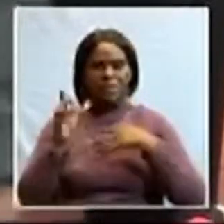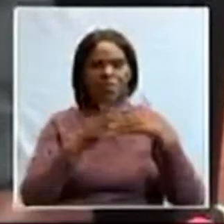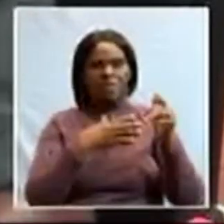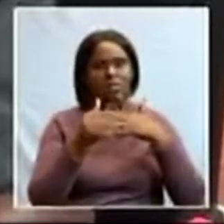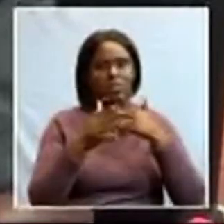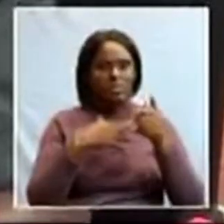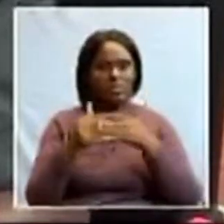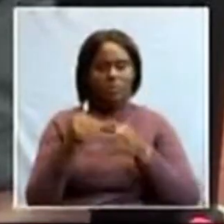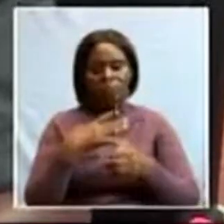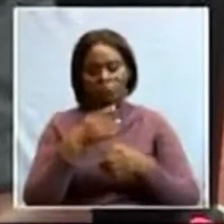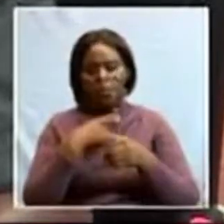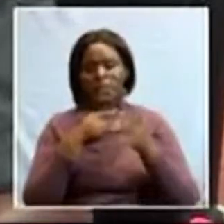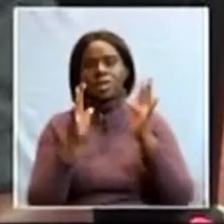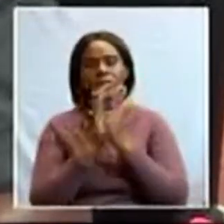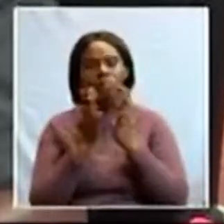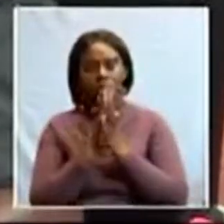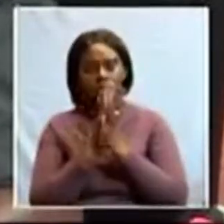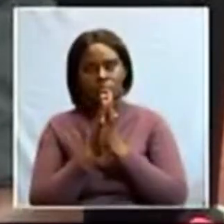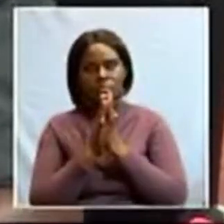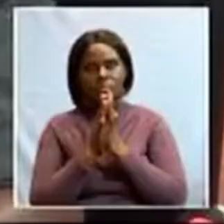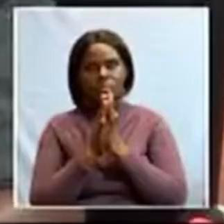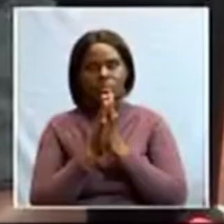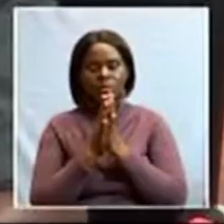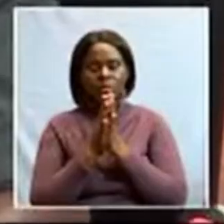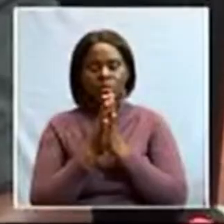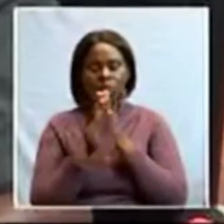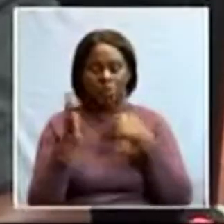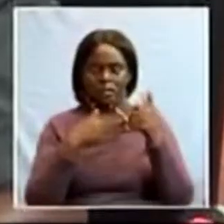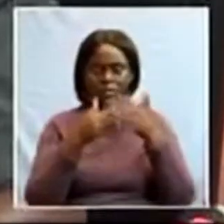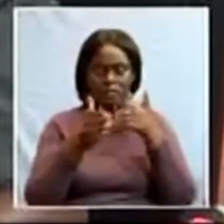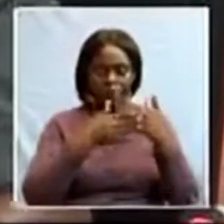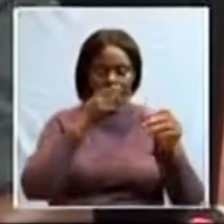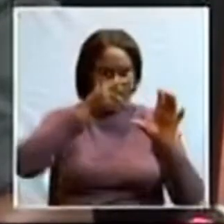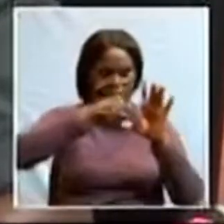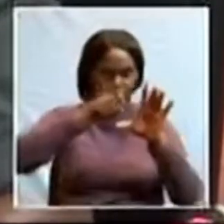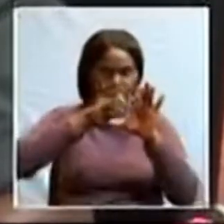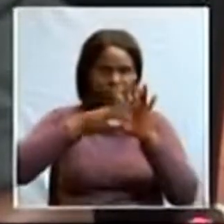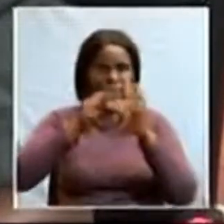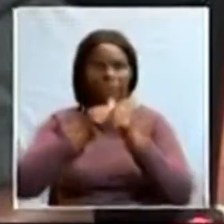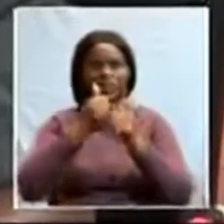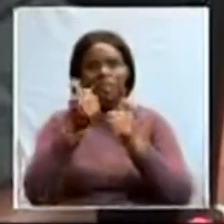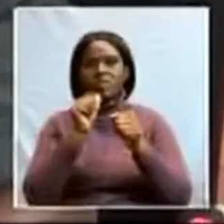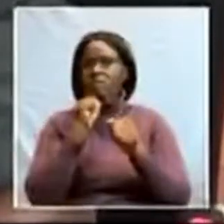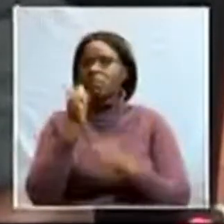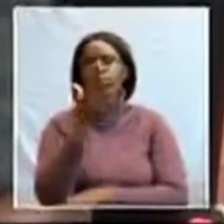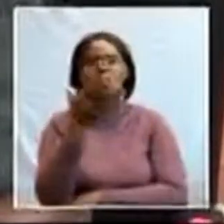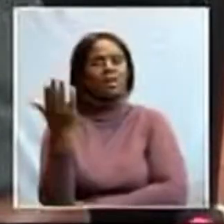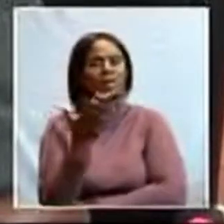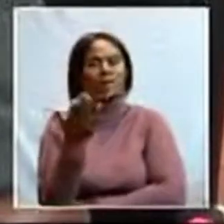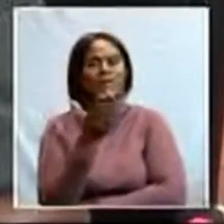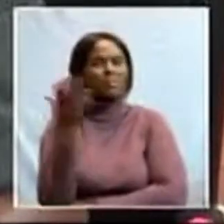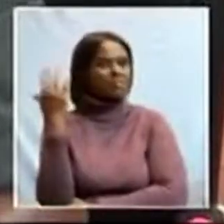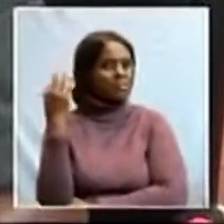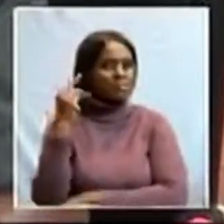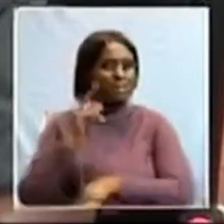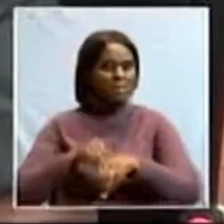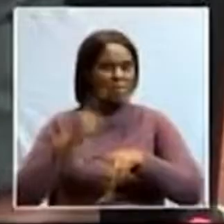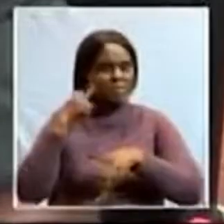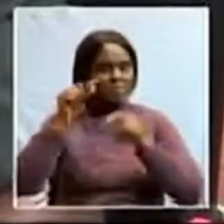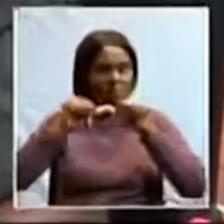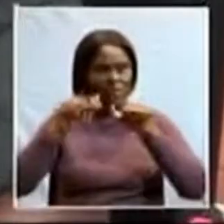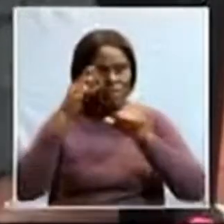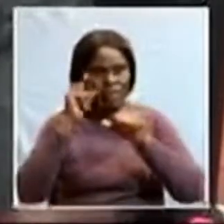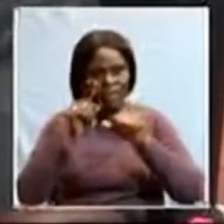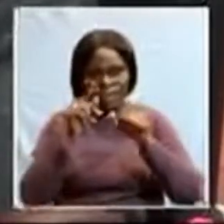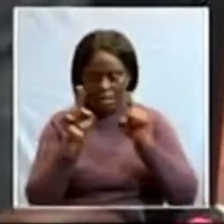simple white book, simple fuel receipts and so on, Chair. They were not there during that particular time of audit.